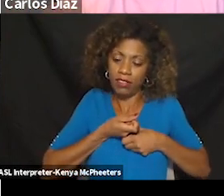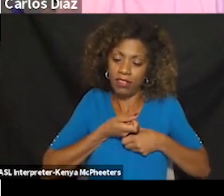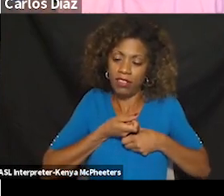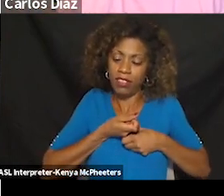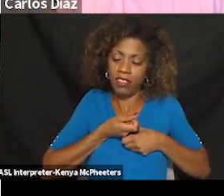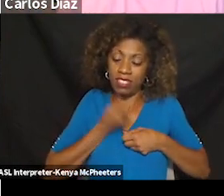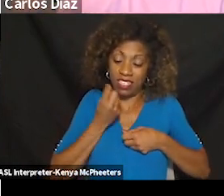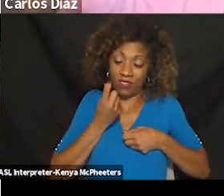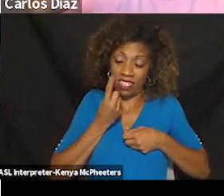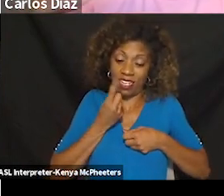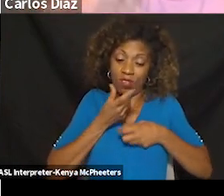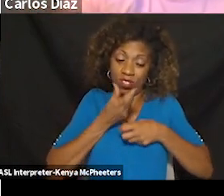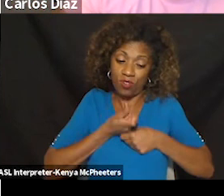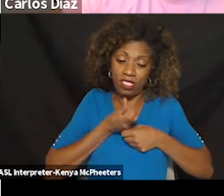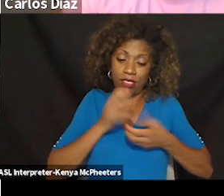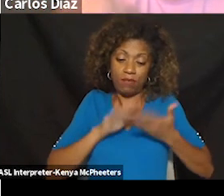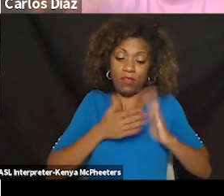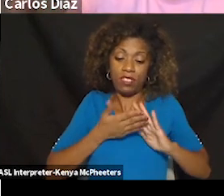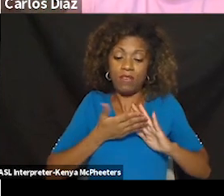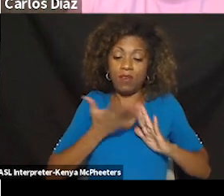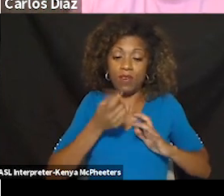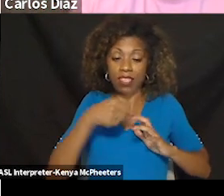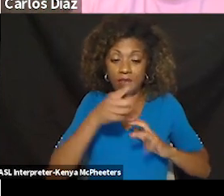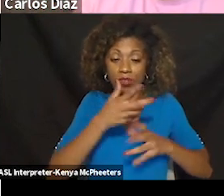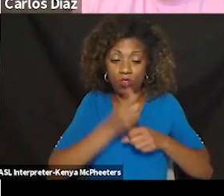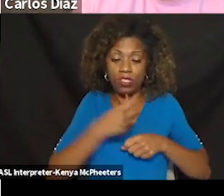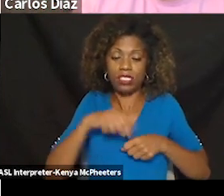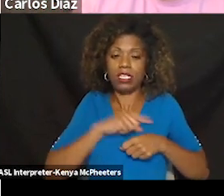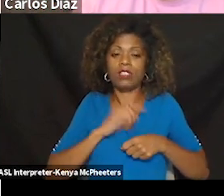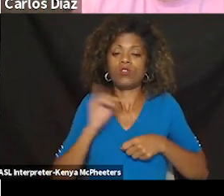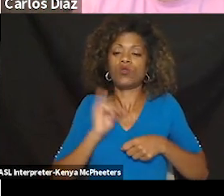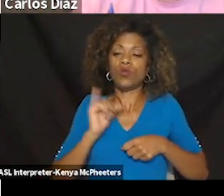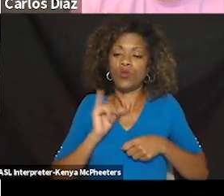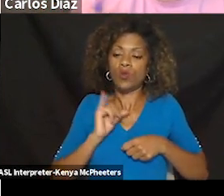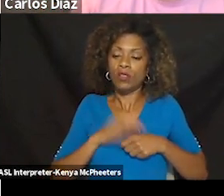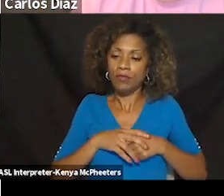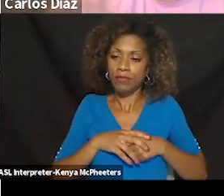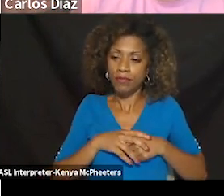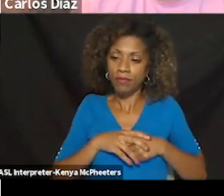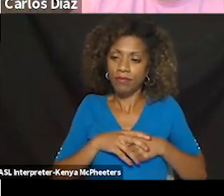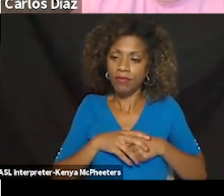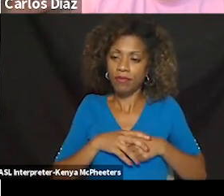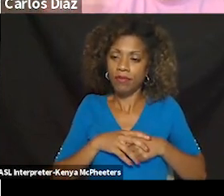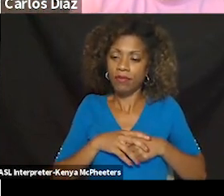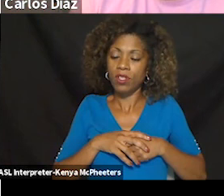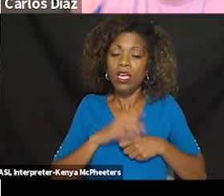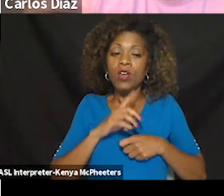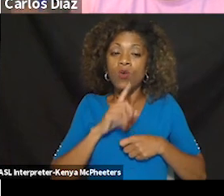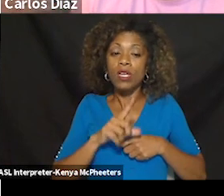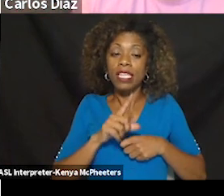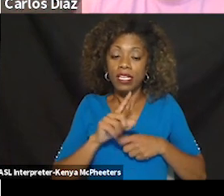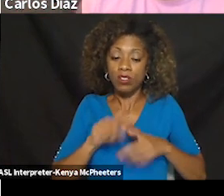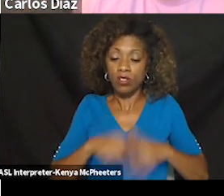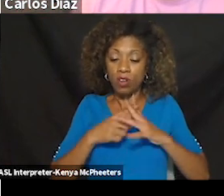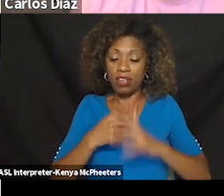different stages of the pandemic, from routine testing to vaccination. They had extremely high participation rates from school and